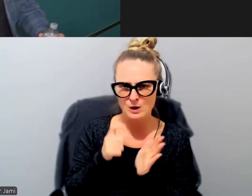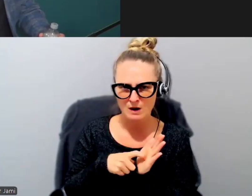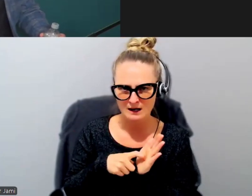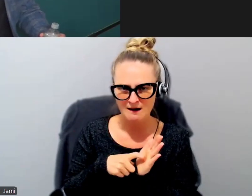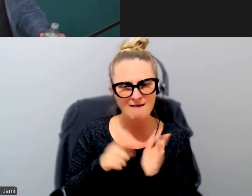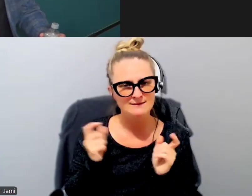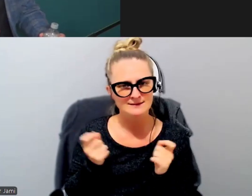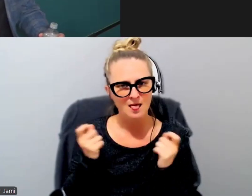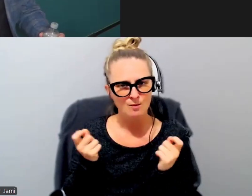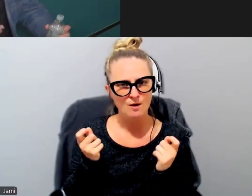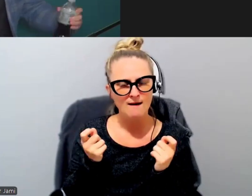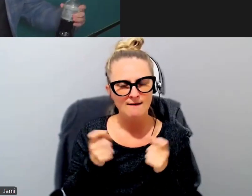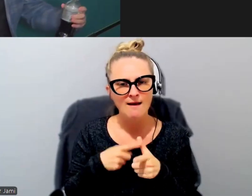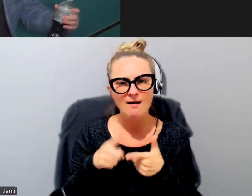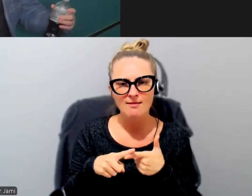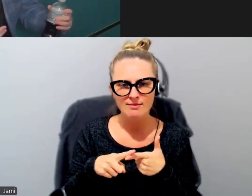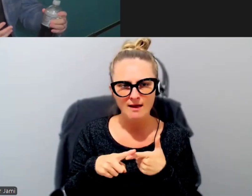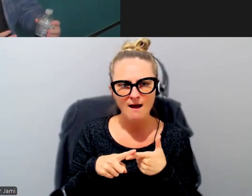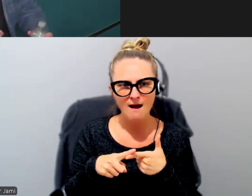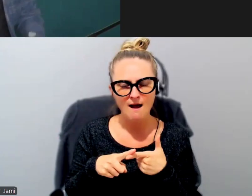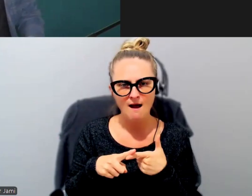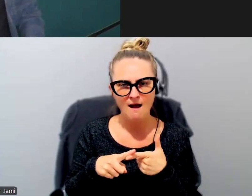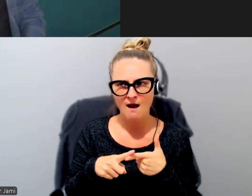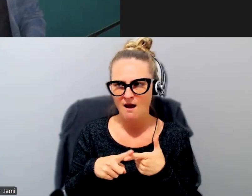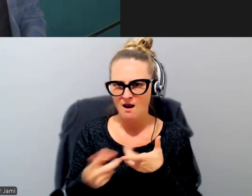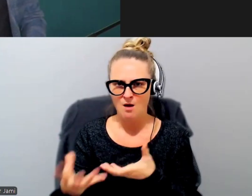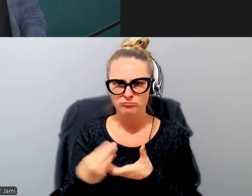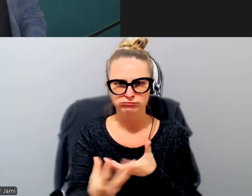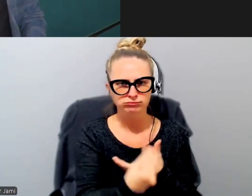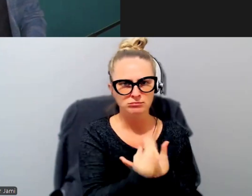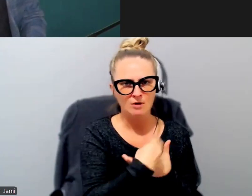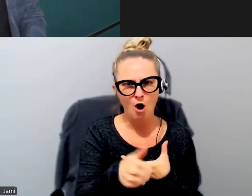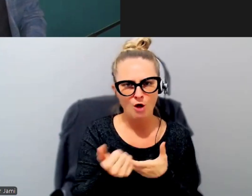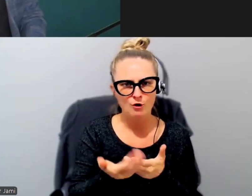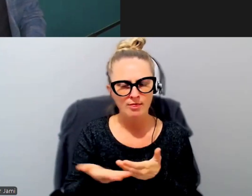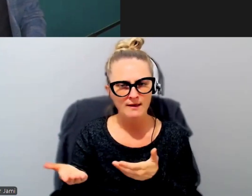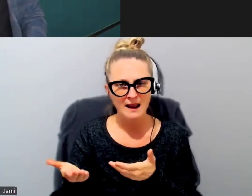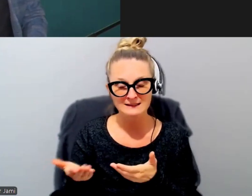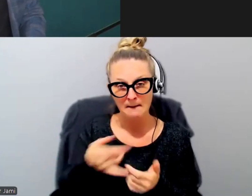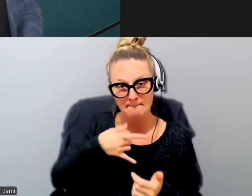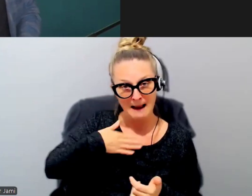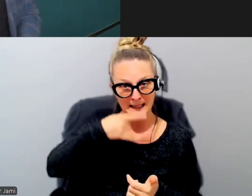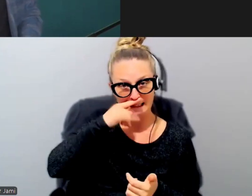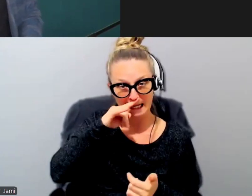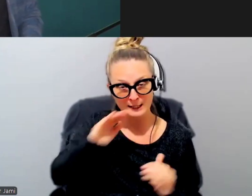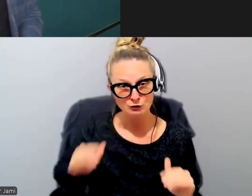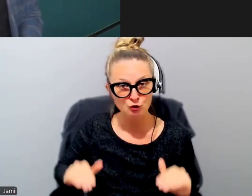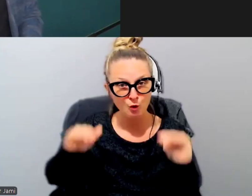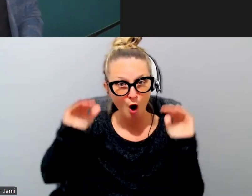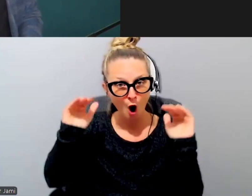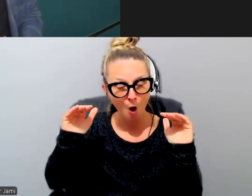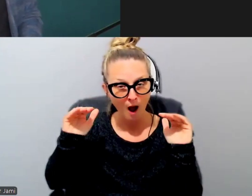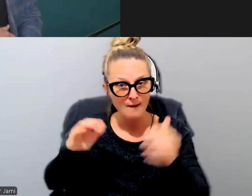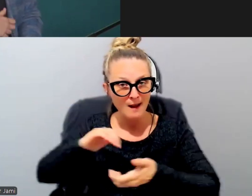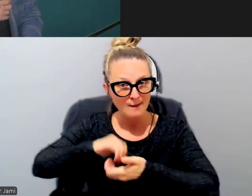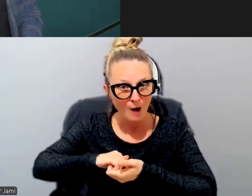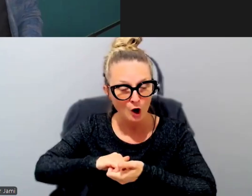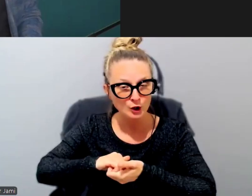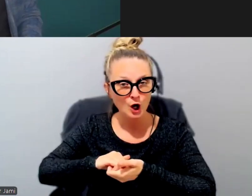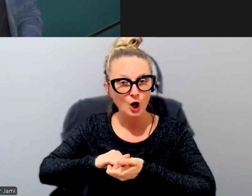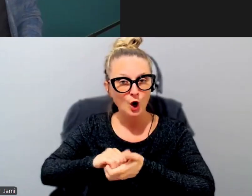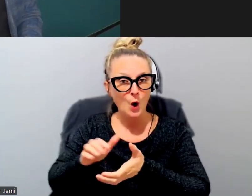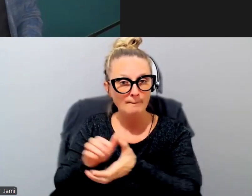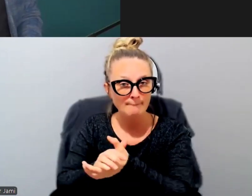celebrate it, and then be able to incorporate other things. And should my kids grow up to marry or partner with somebody